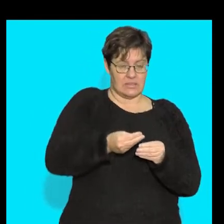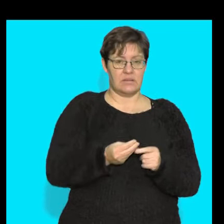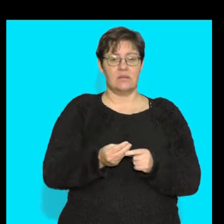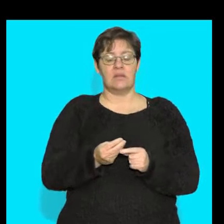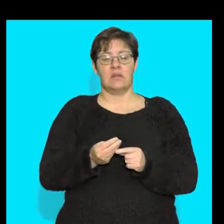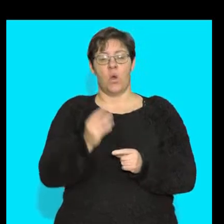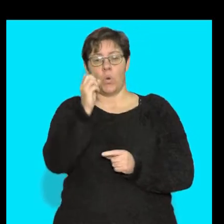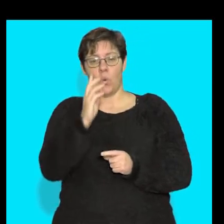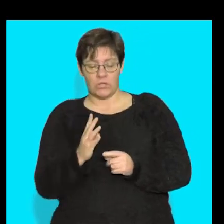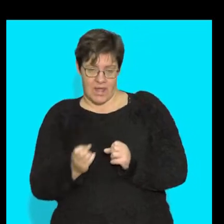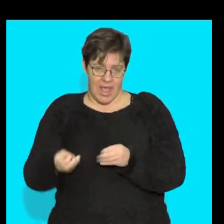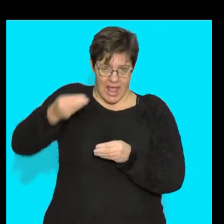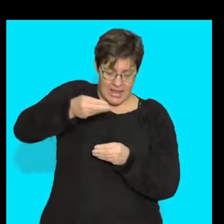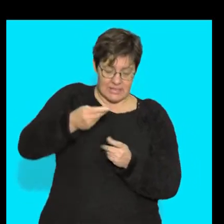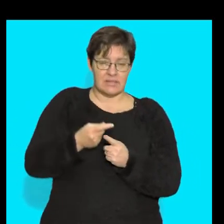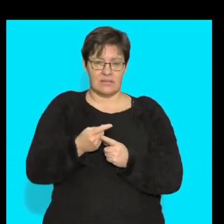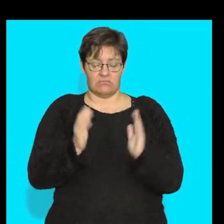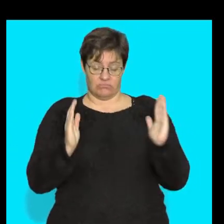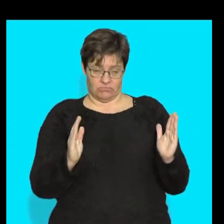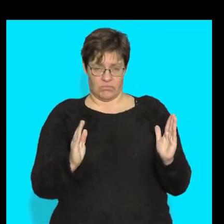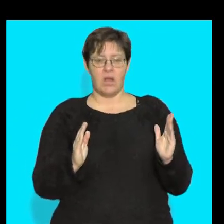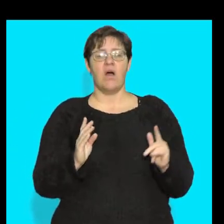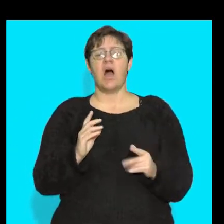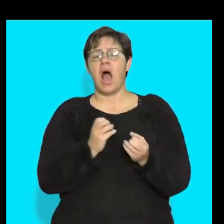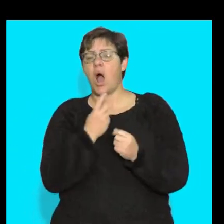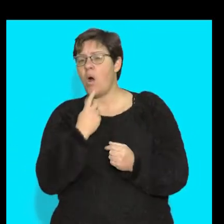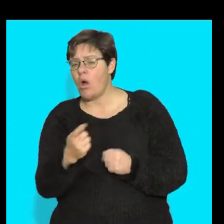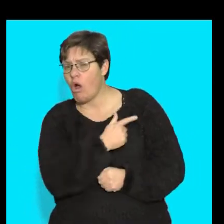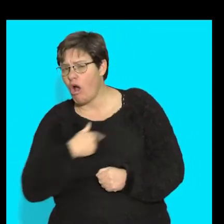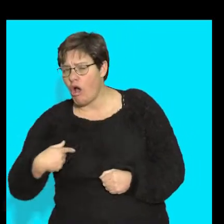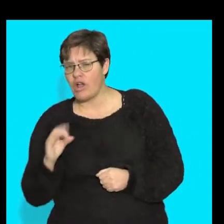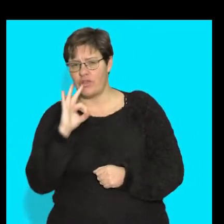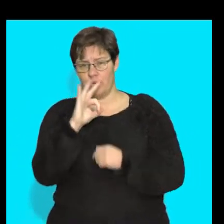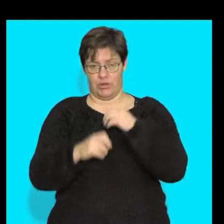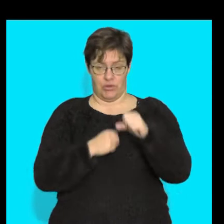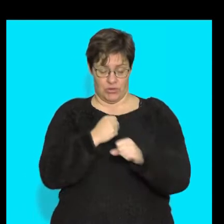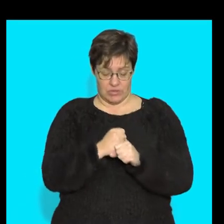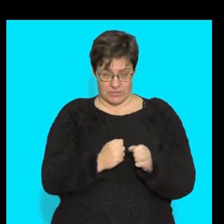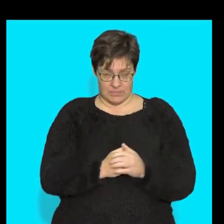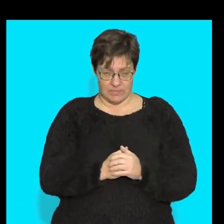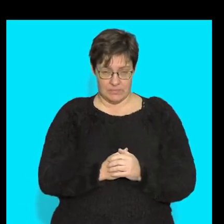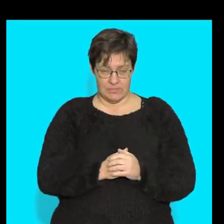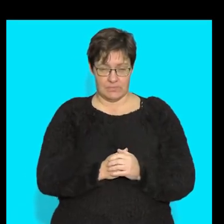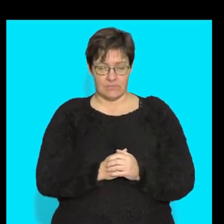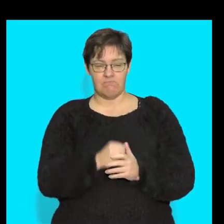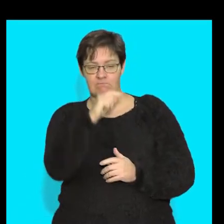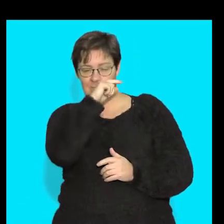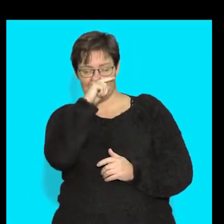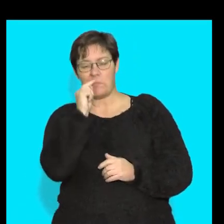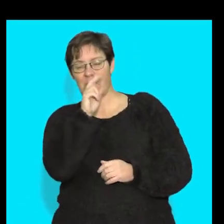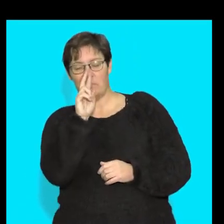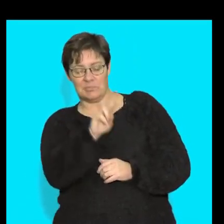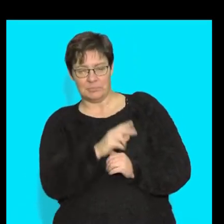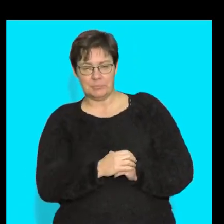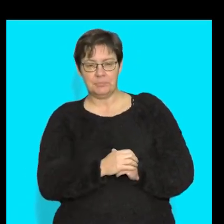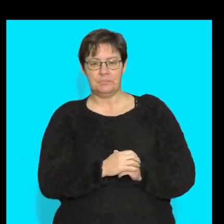years. What exactly is this? So it means when you want to analyze this, so we're firstly going to